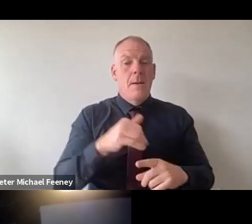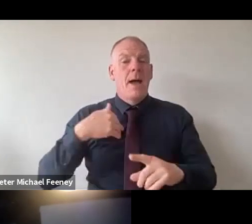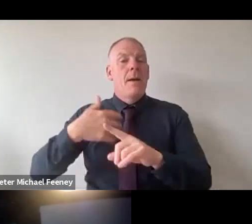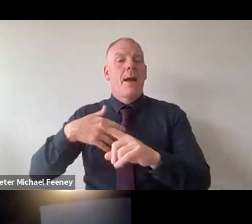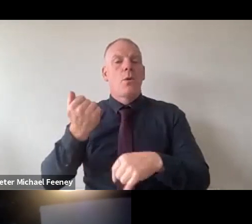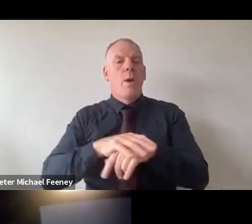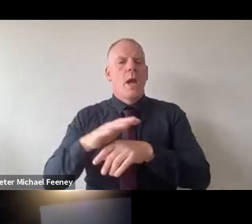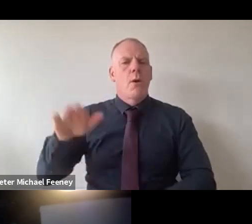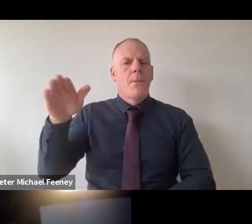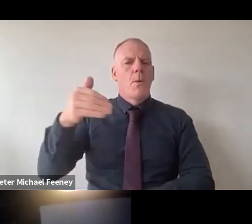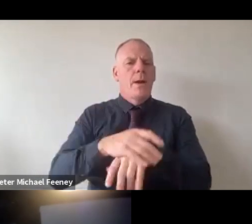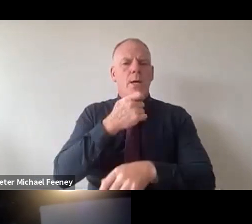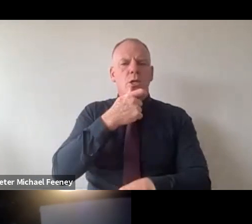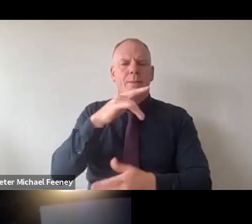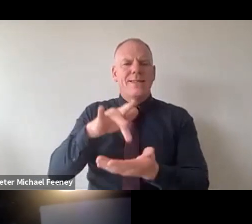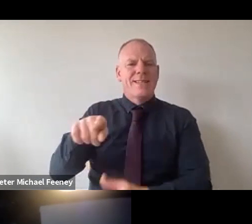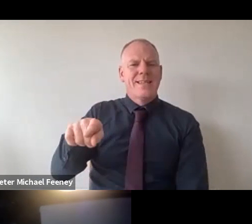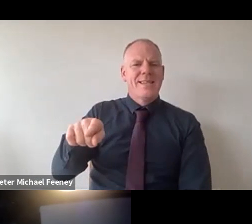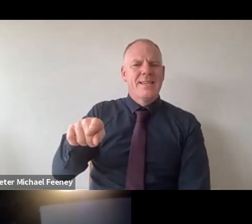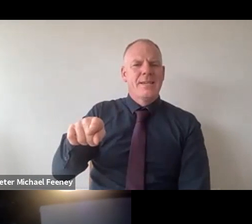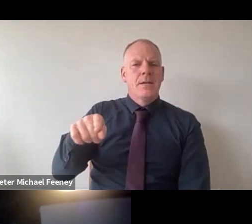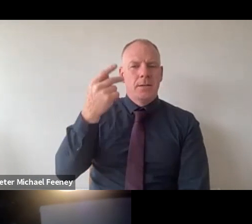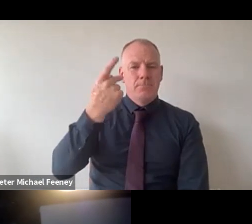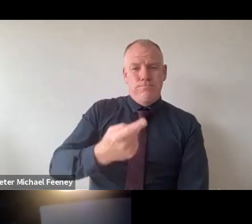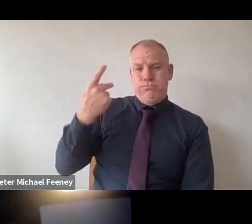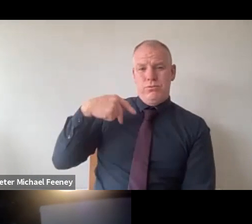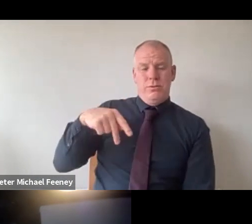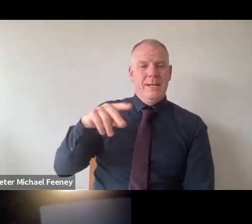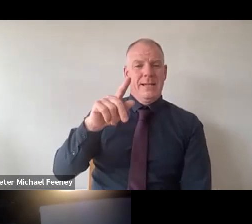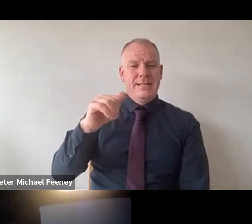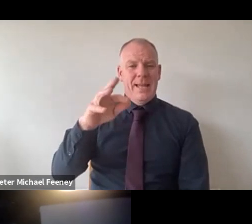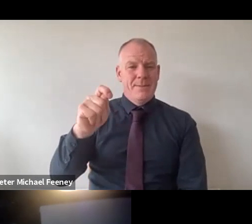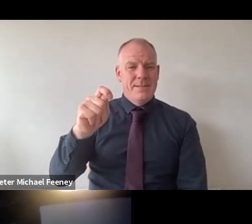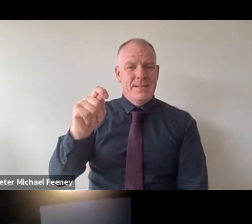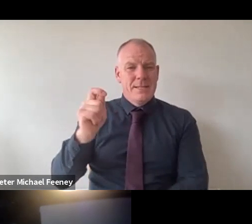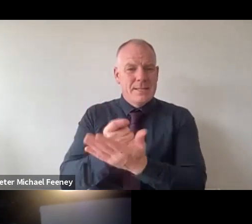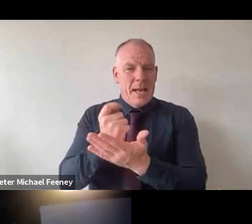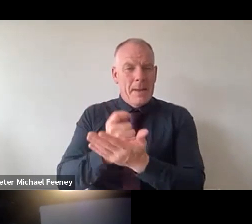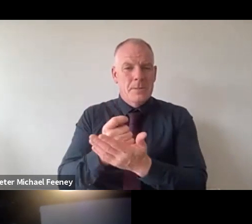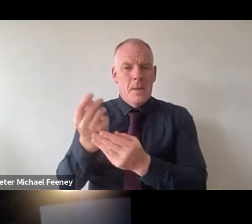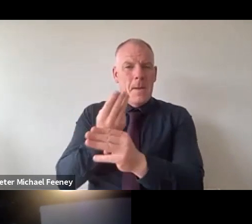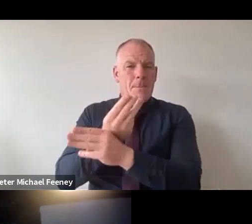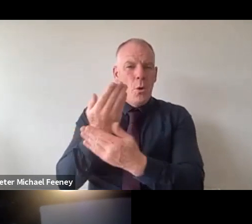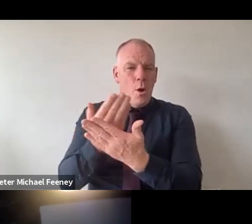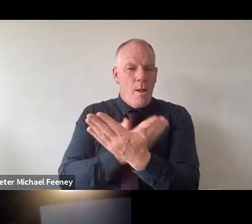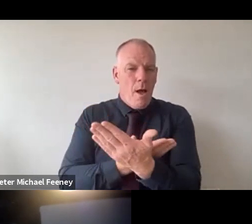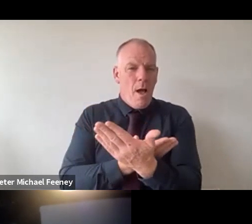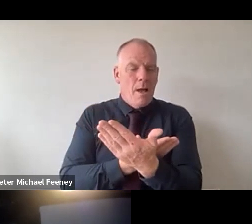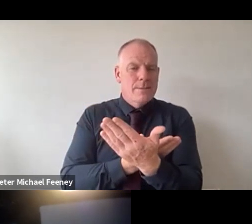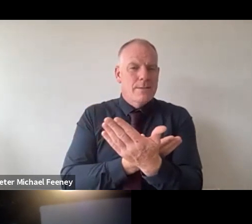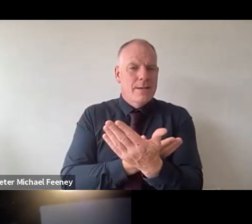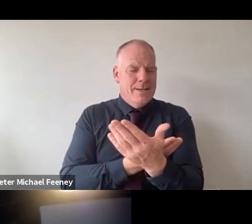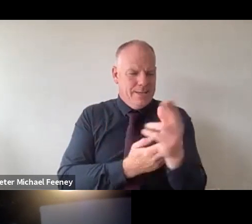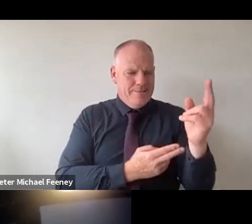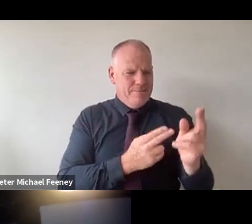city Dublin, and with inner city Dublin dating back to the tenement times, and before that even with the poor laws, the deserving poor and the undeserving